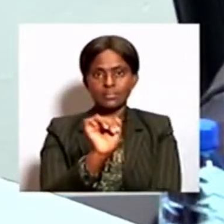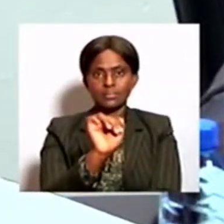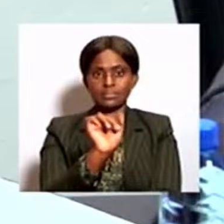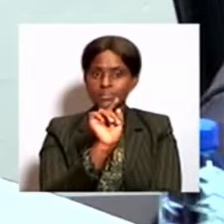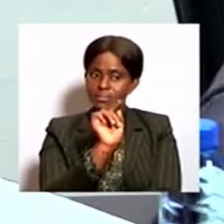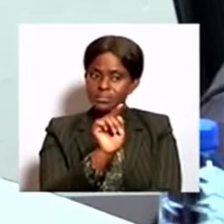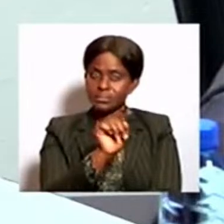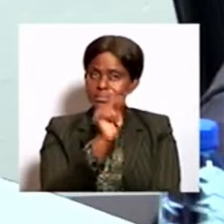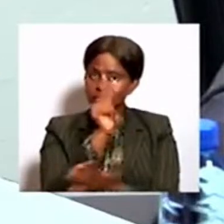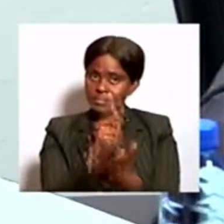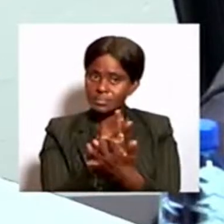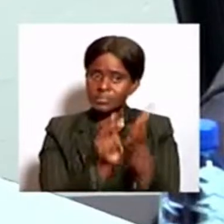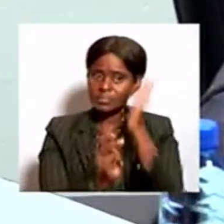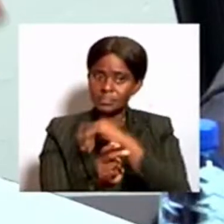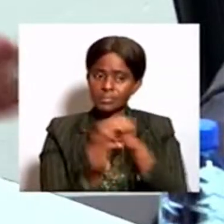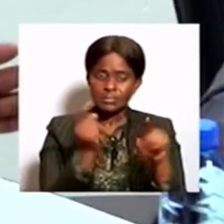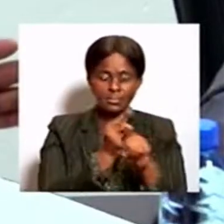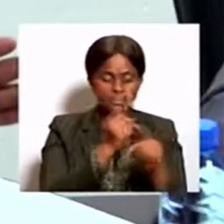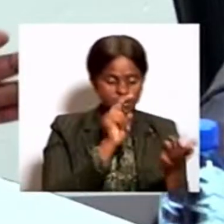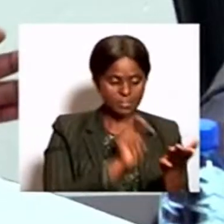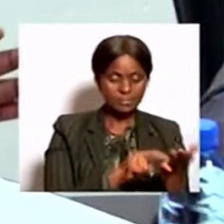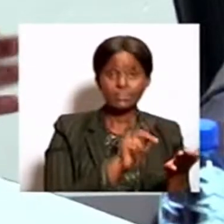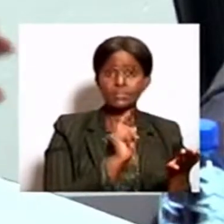was packed from November